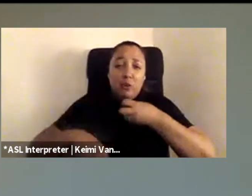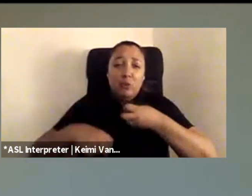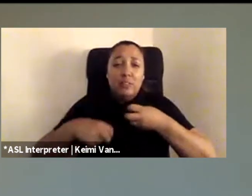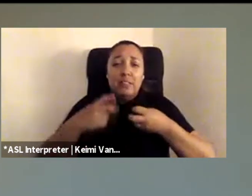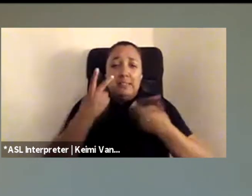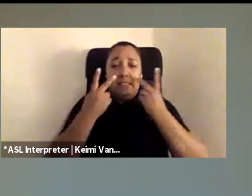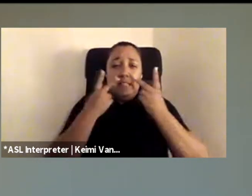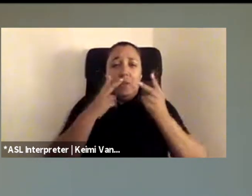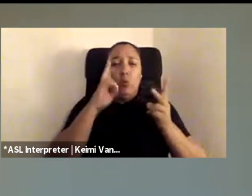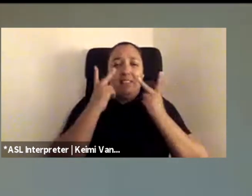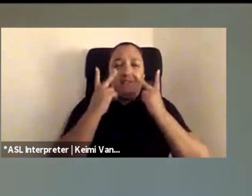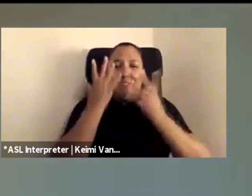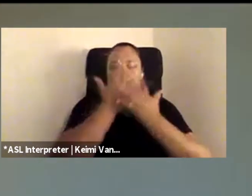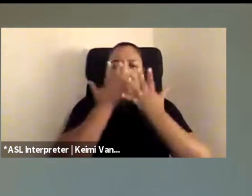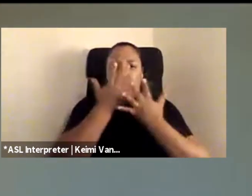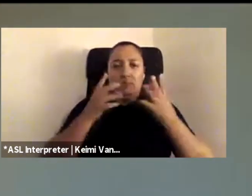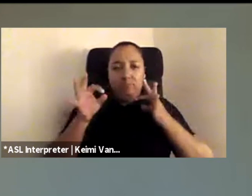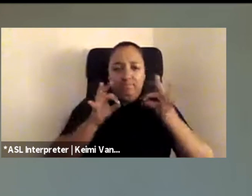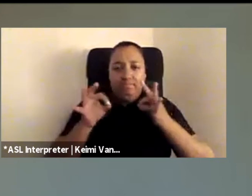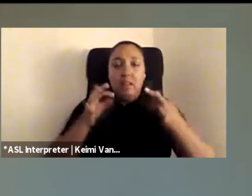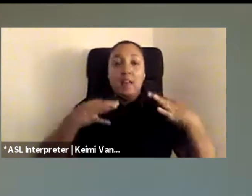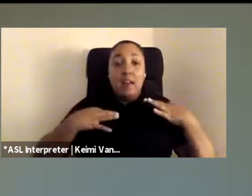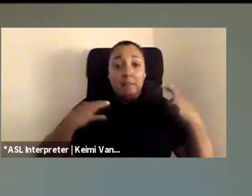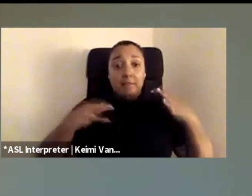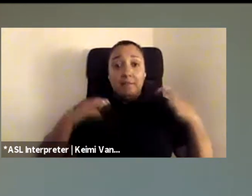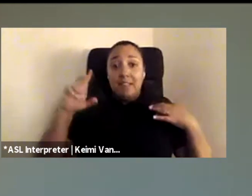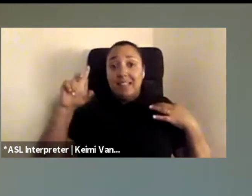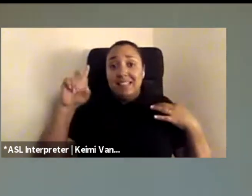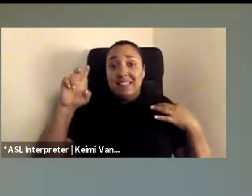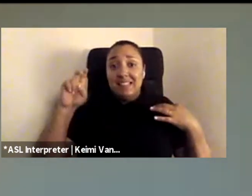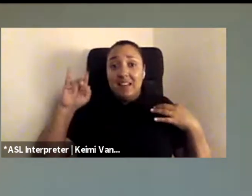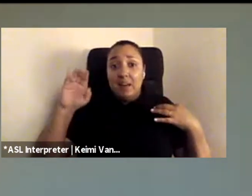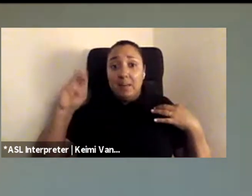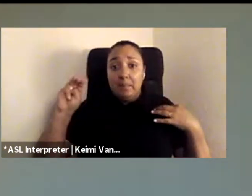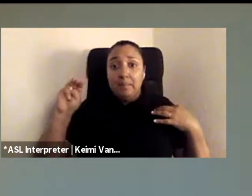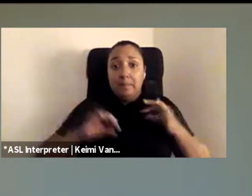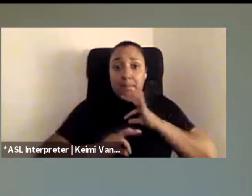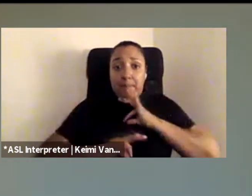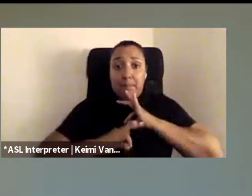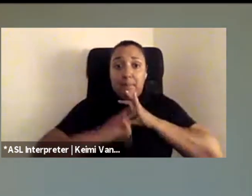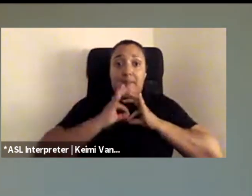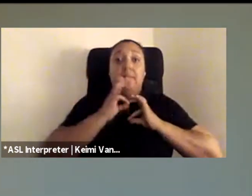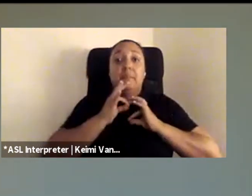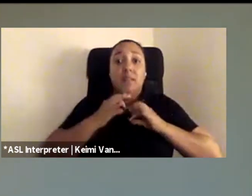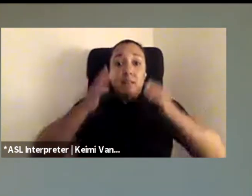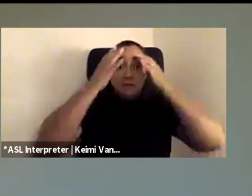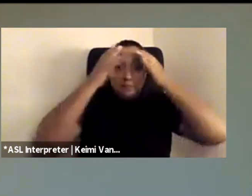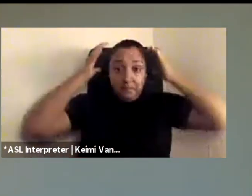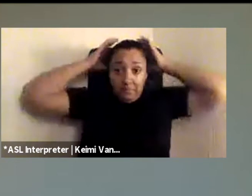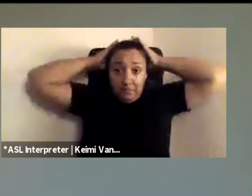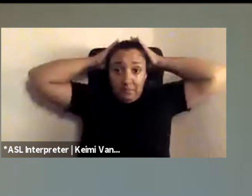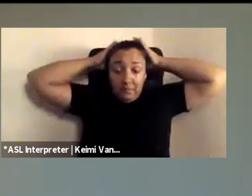fast. I'm wearing a denim button-up shirt. My hair is pulled back into a bun. I have